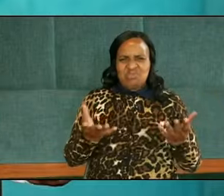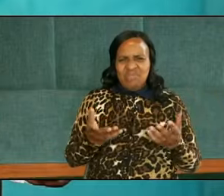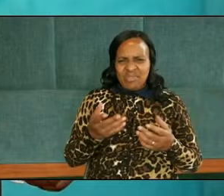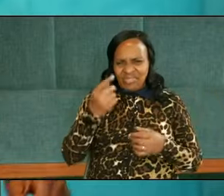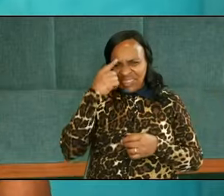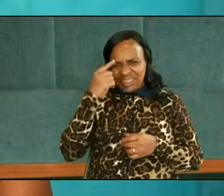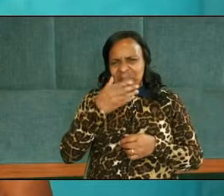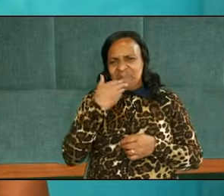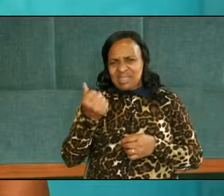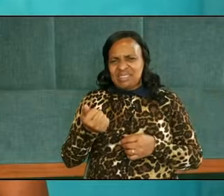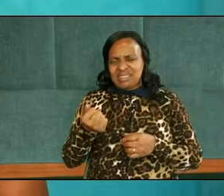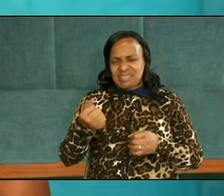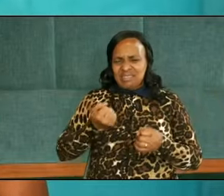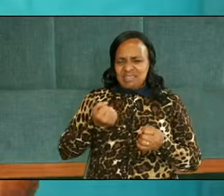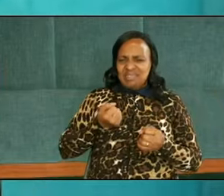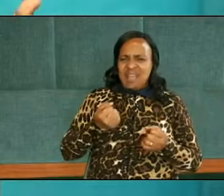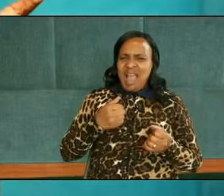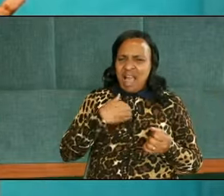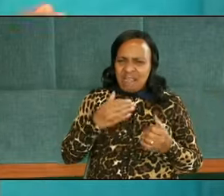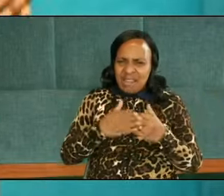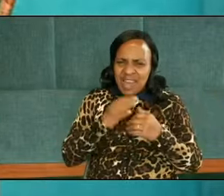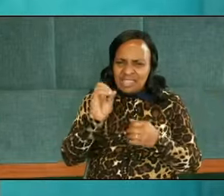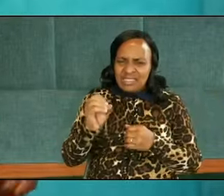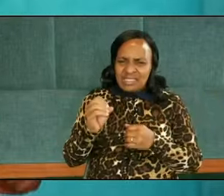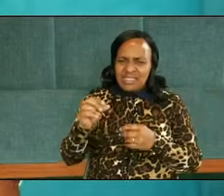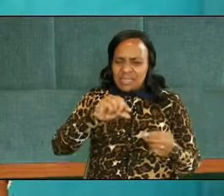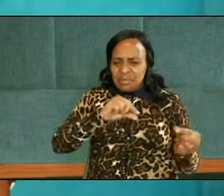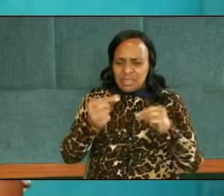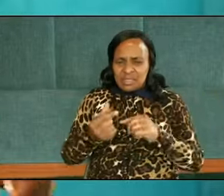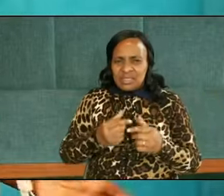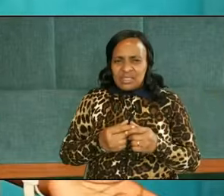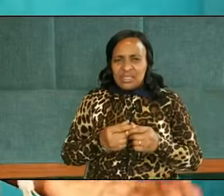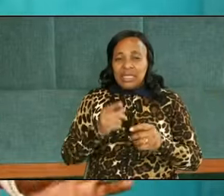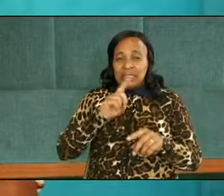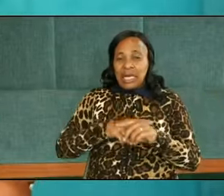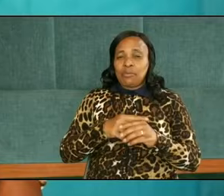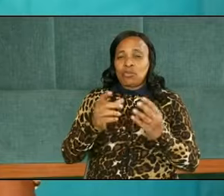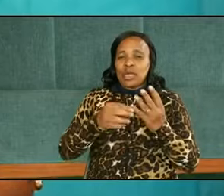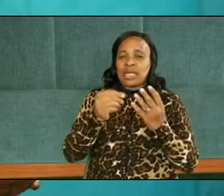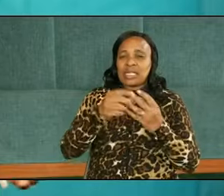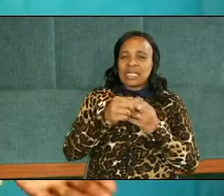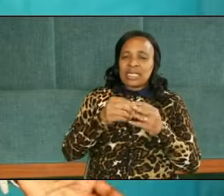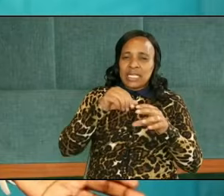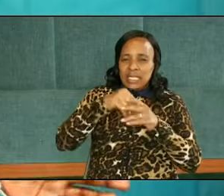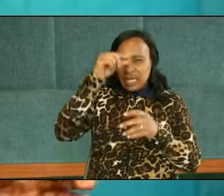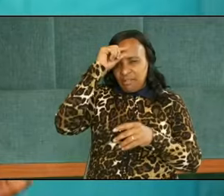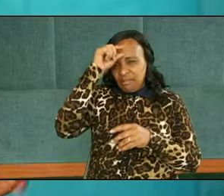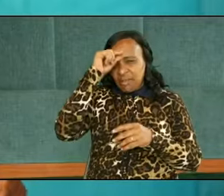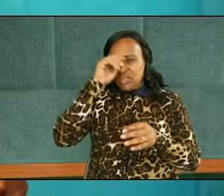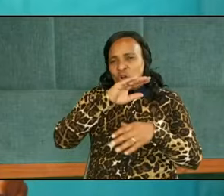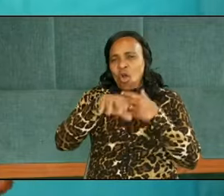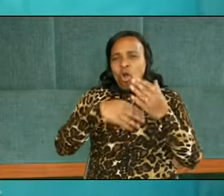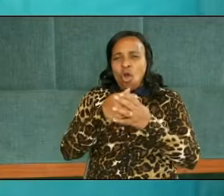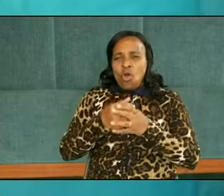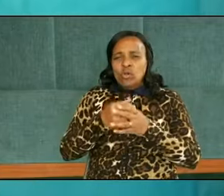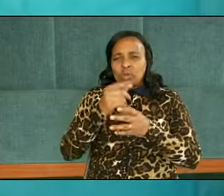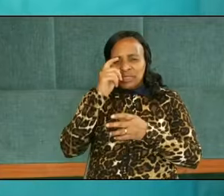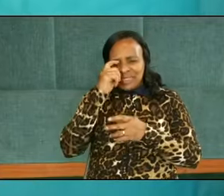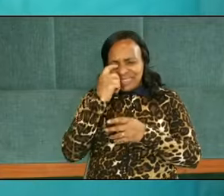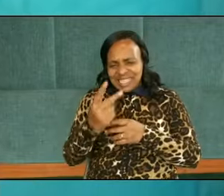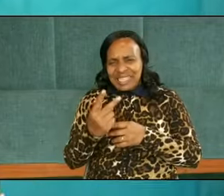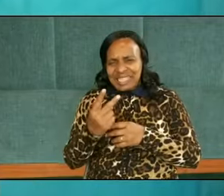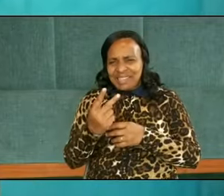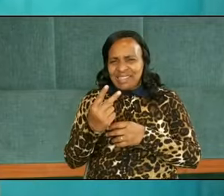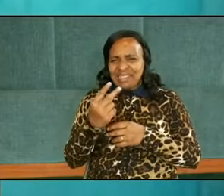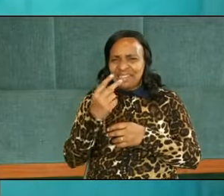thinks now she's the best just because she got a 19 chem. Or when you're elected into the student's government, they're all hating on you. So jealousy